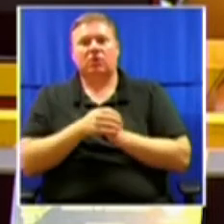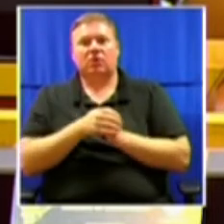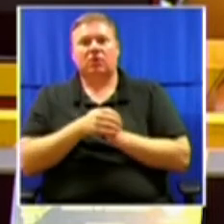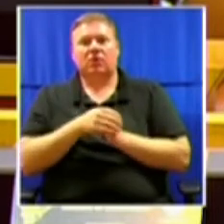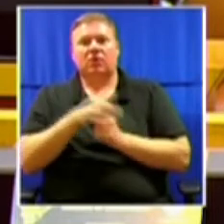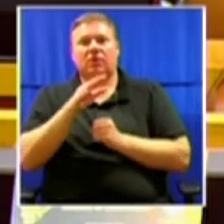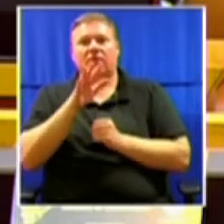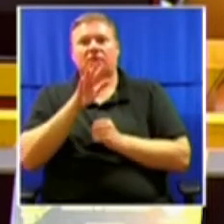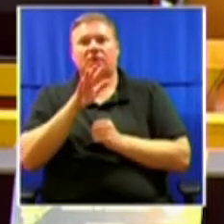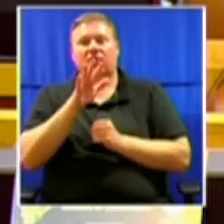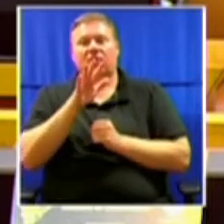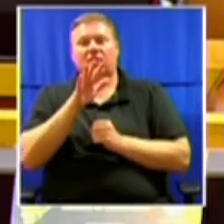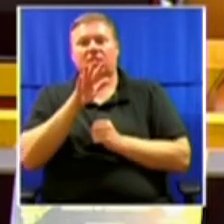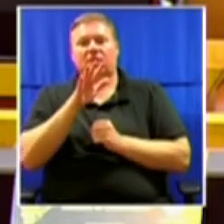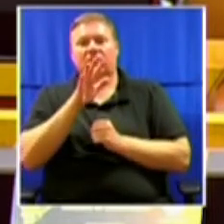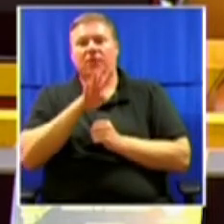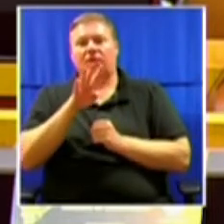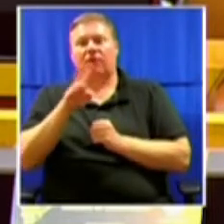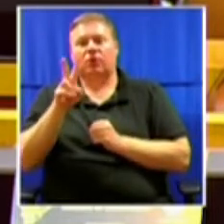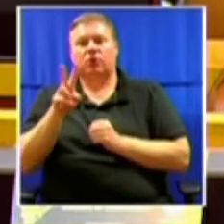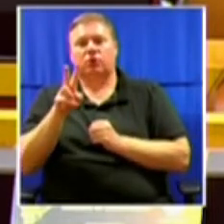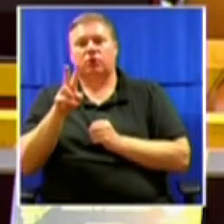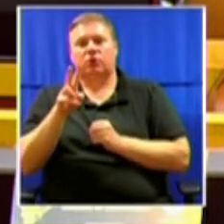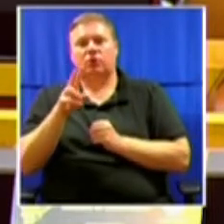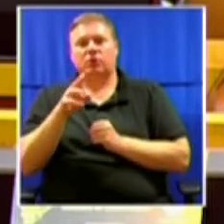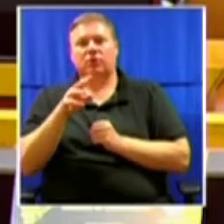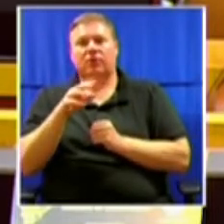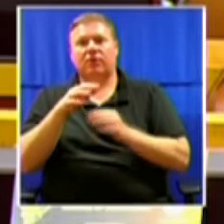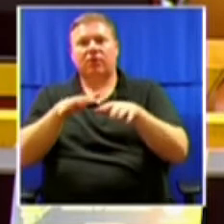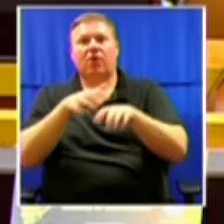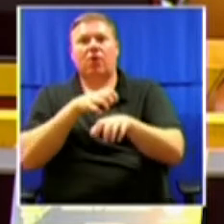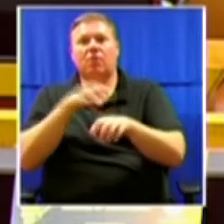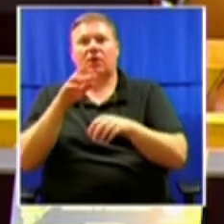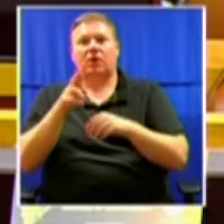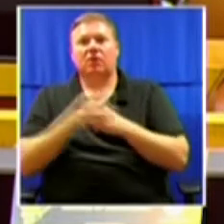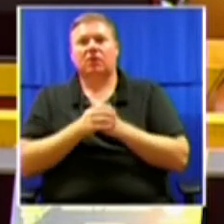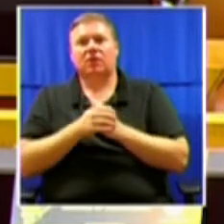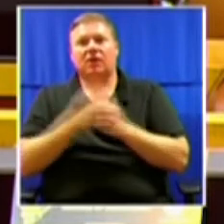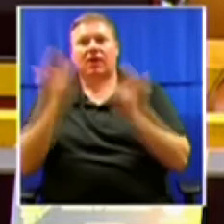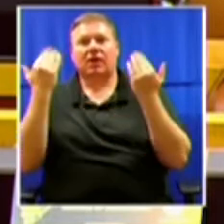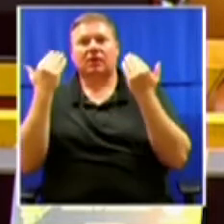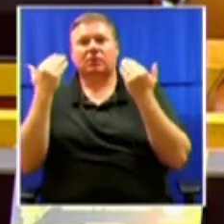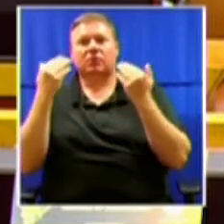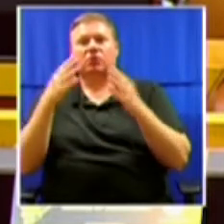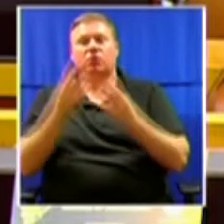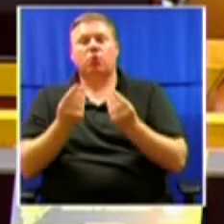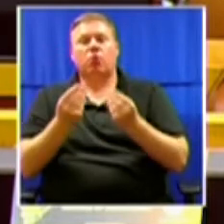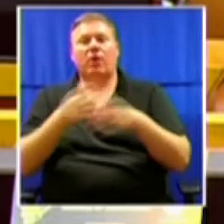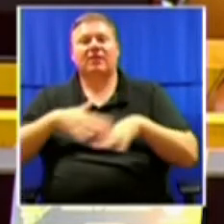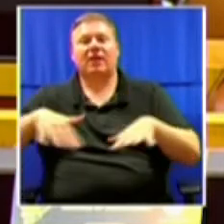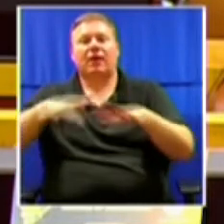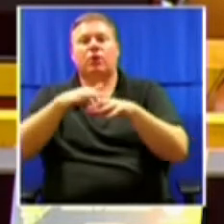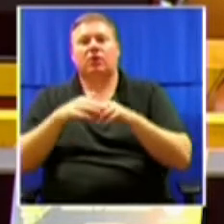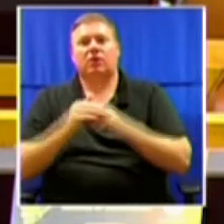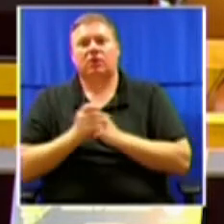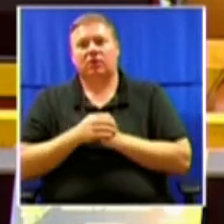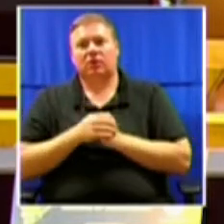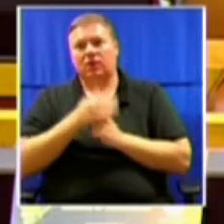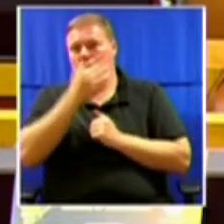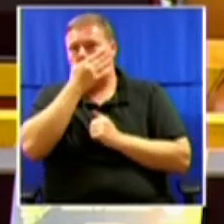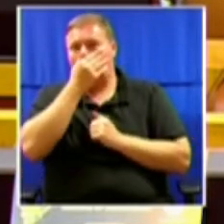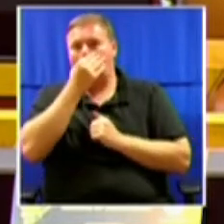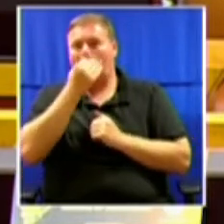Reinkiesfontein 405 JR in Midrand, was found by the experts to be a wetland. It was determined that